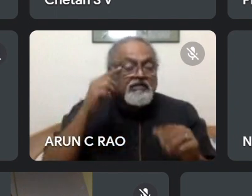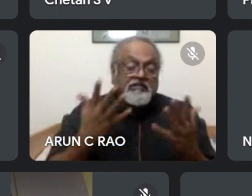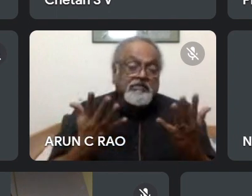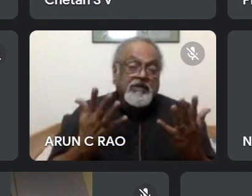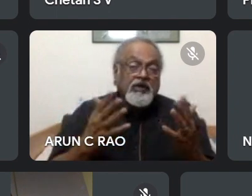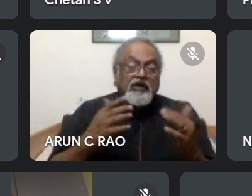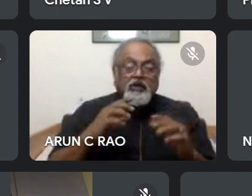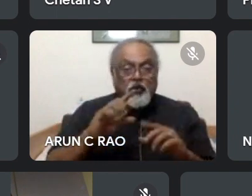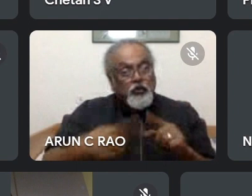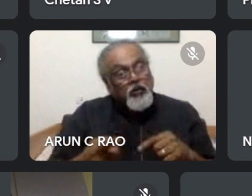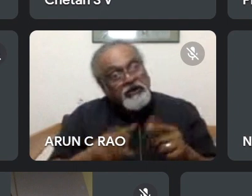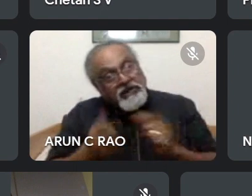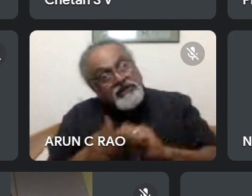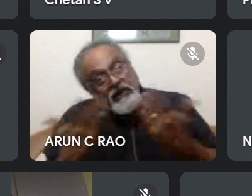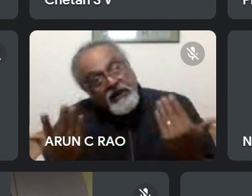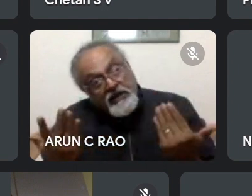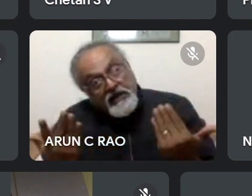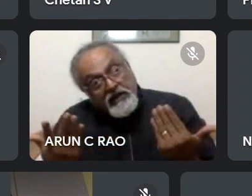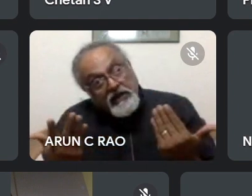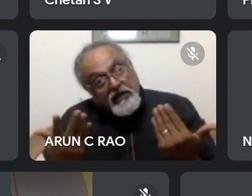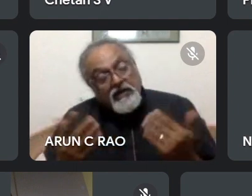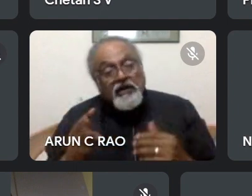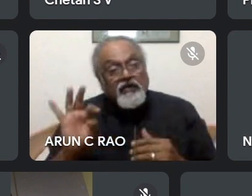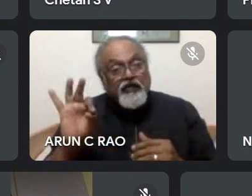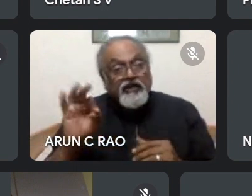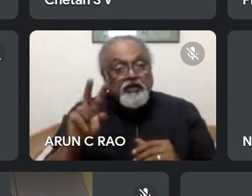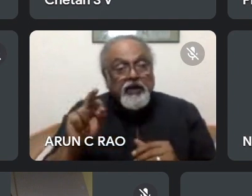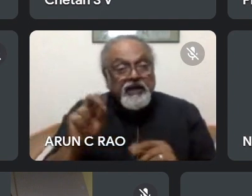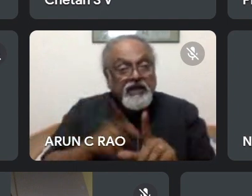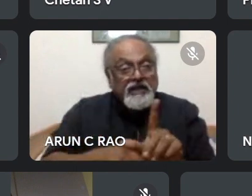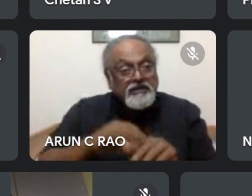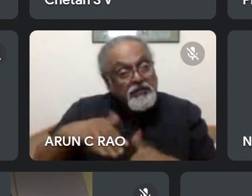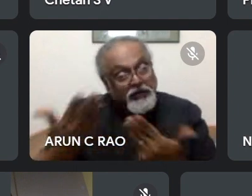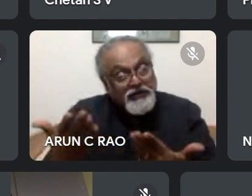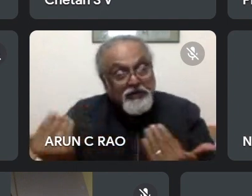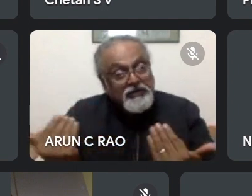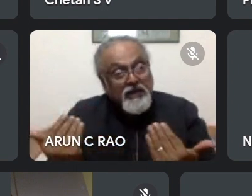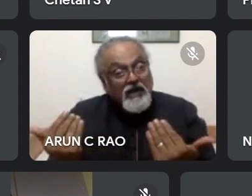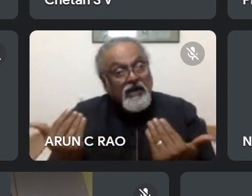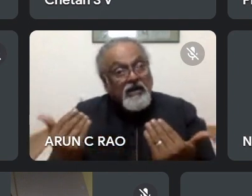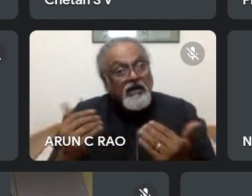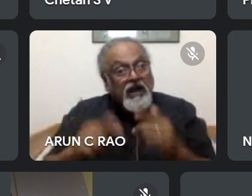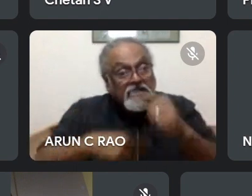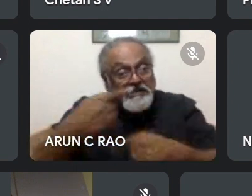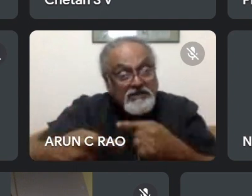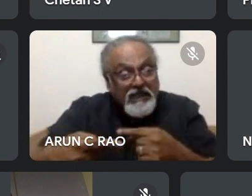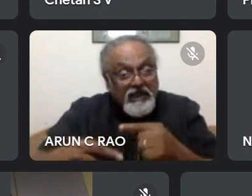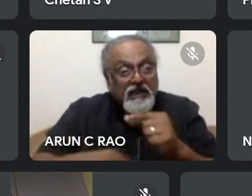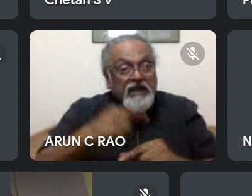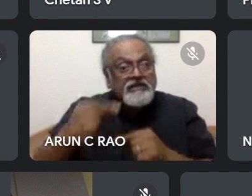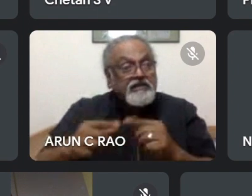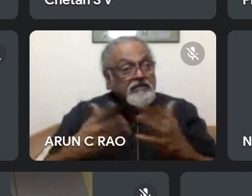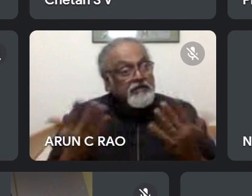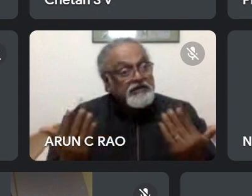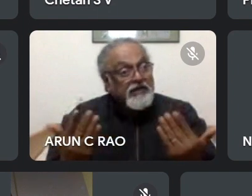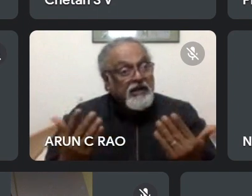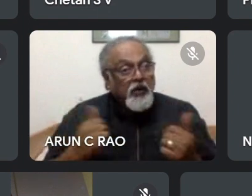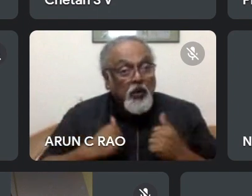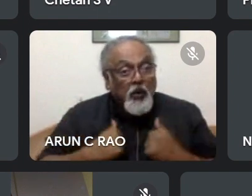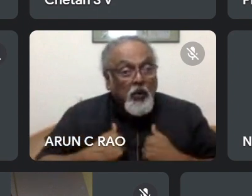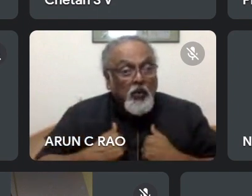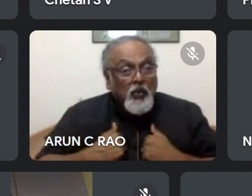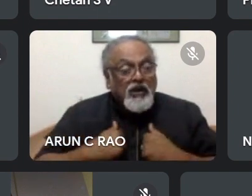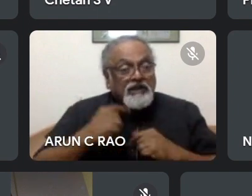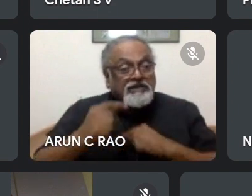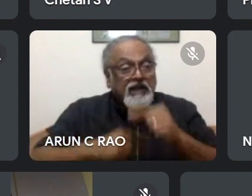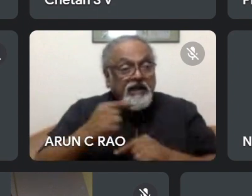not. Can we achieve this through the next generation? Probably not. Probably then the